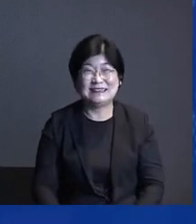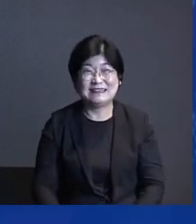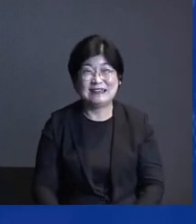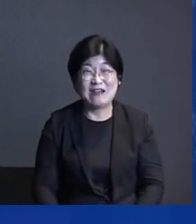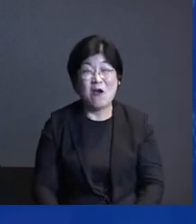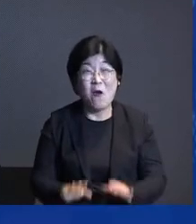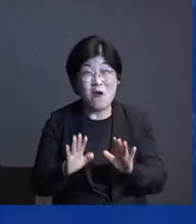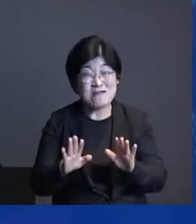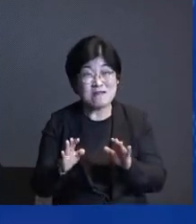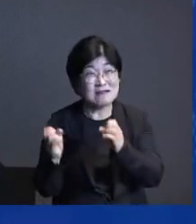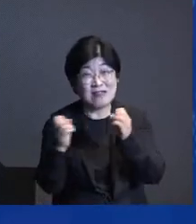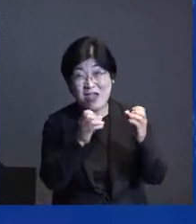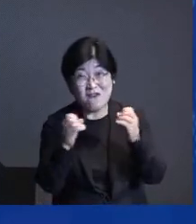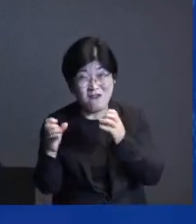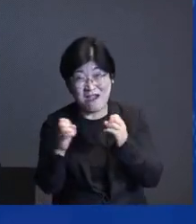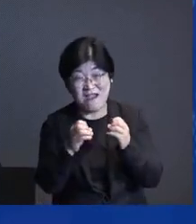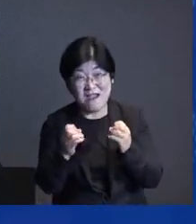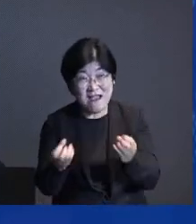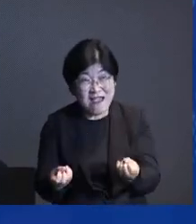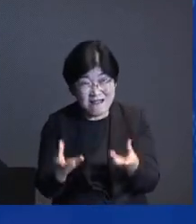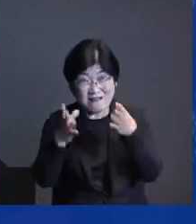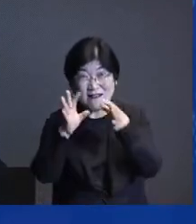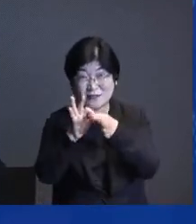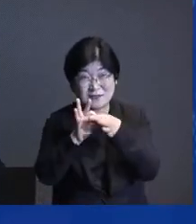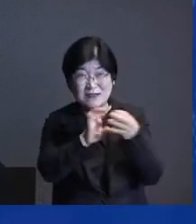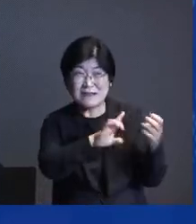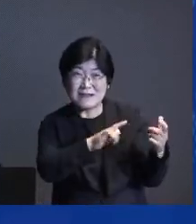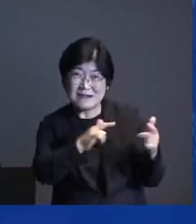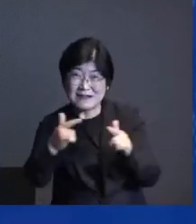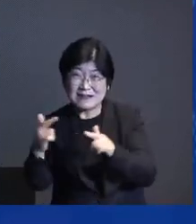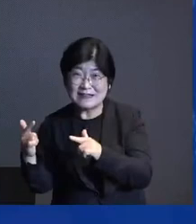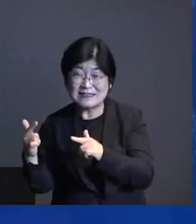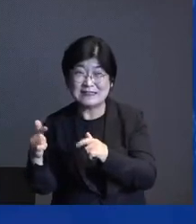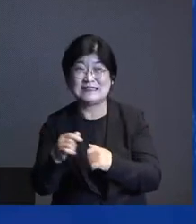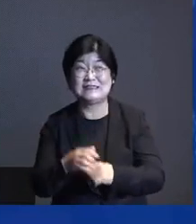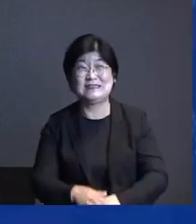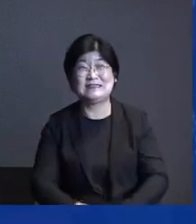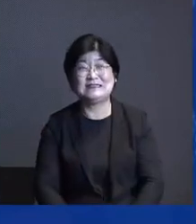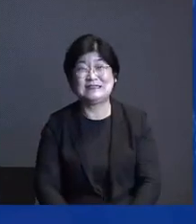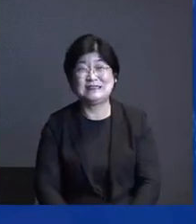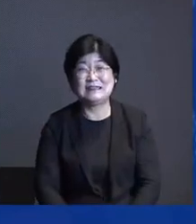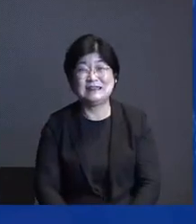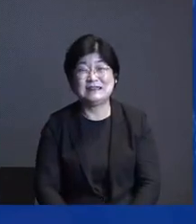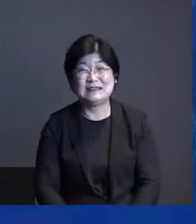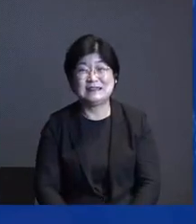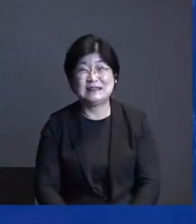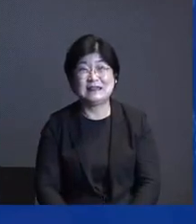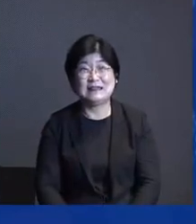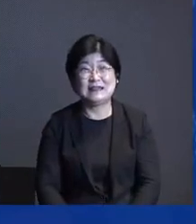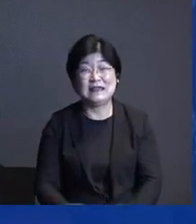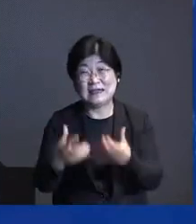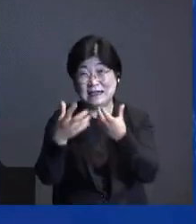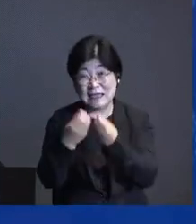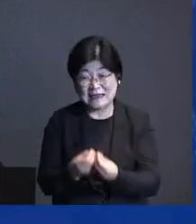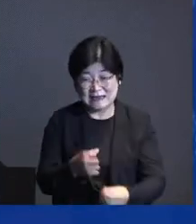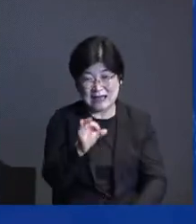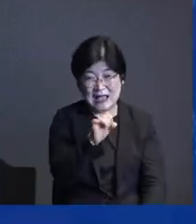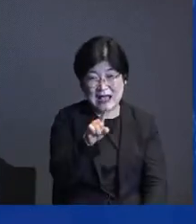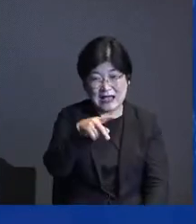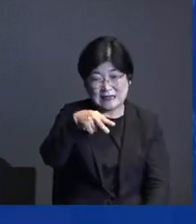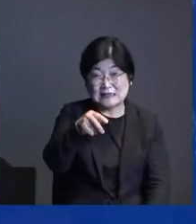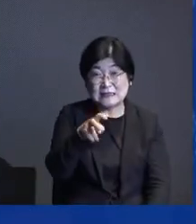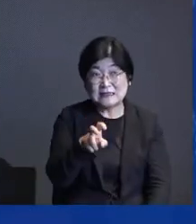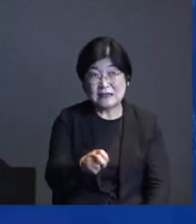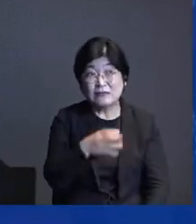ASEM Global Center, the Global Aging Center on Human Rights of Older Persons. Is a big topic that